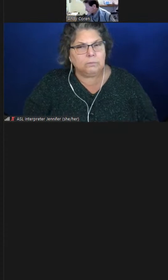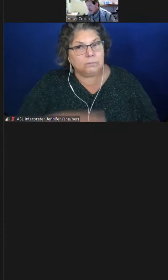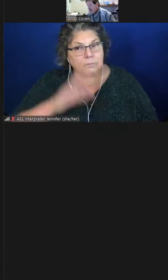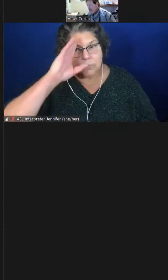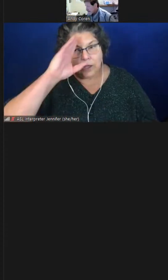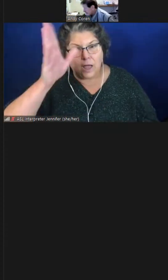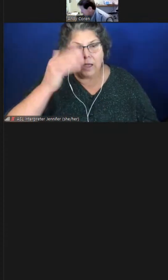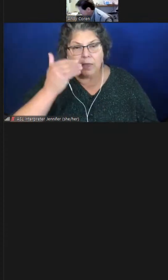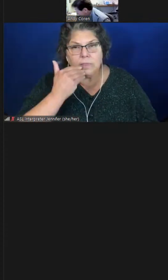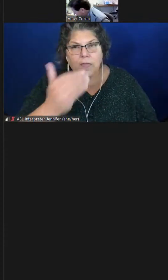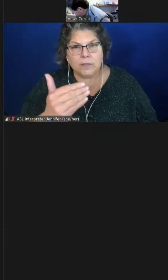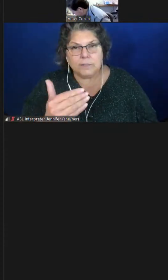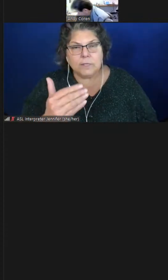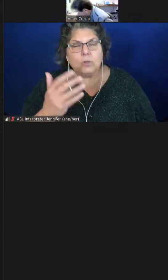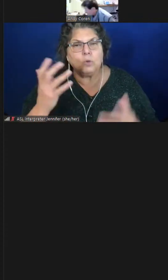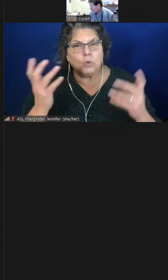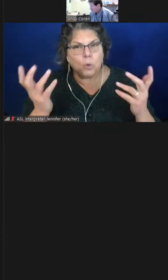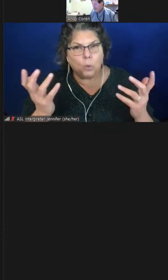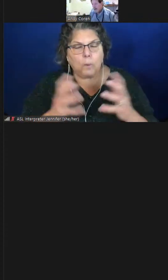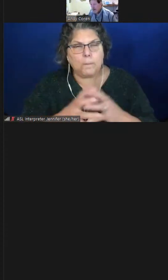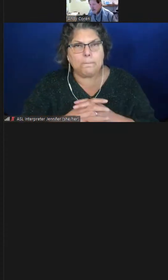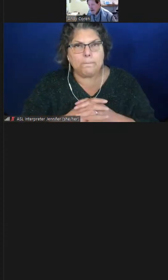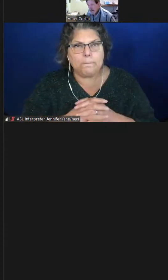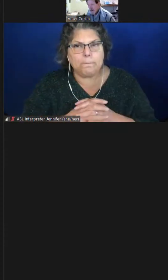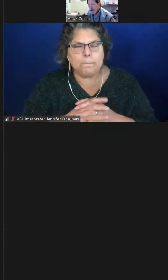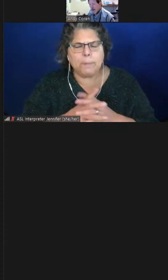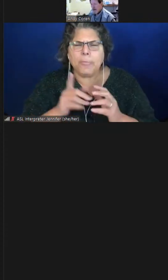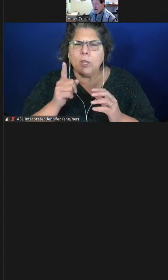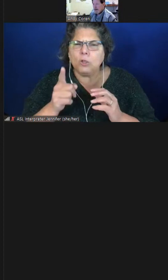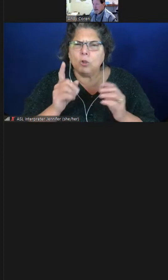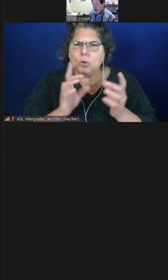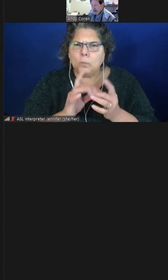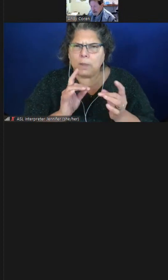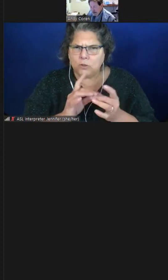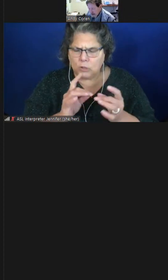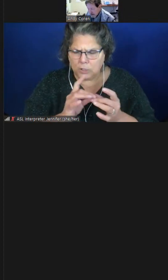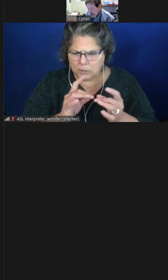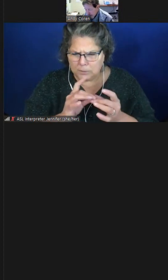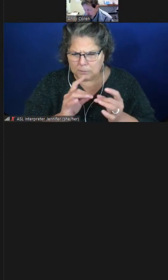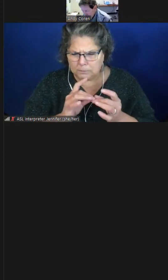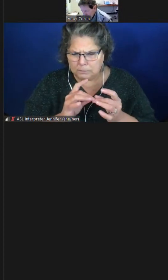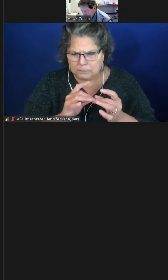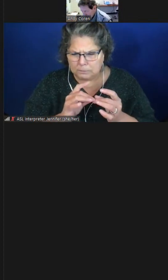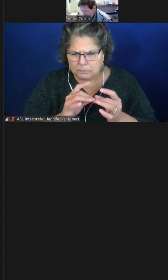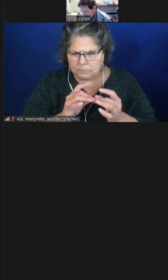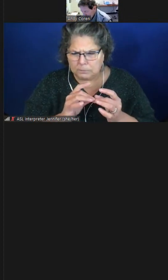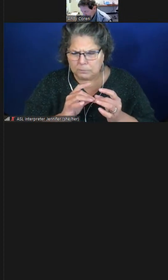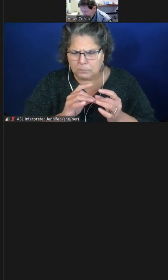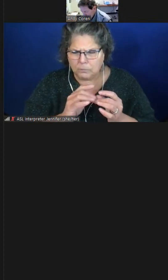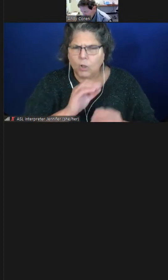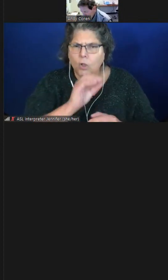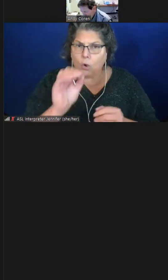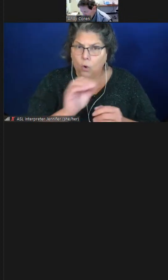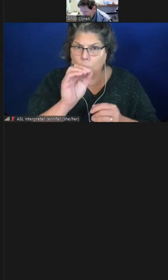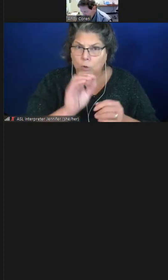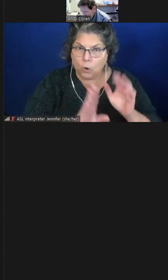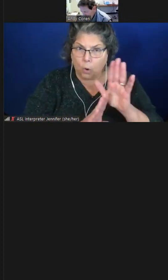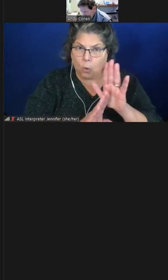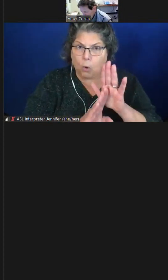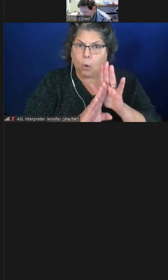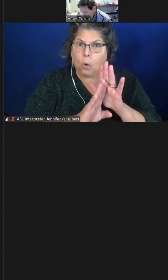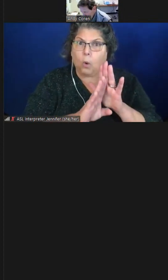Hi, thanks. So you mentioned that while the Omicron peak might